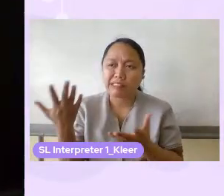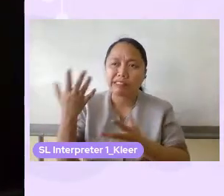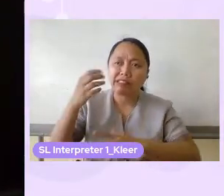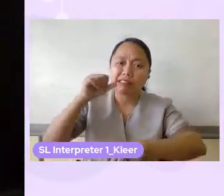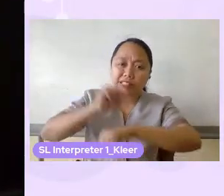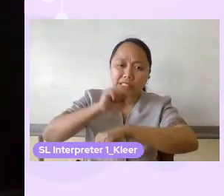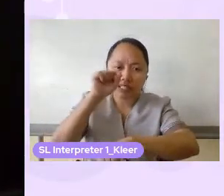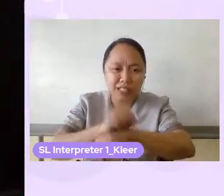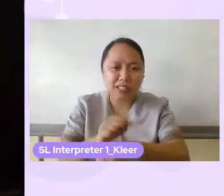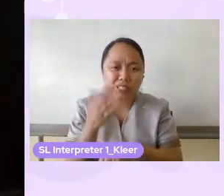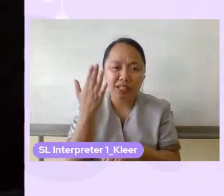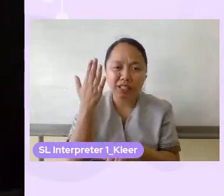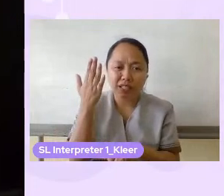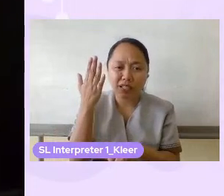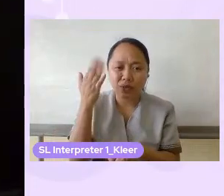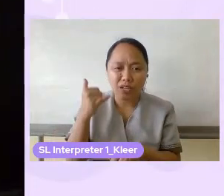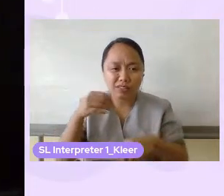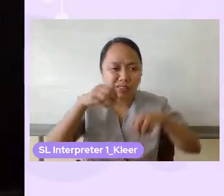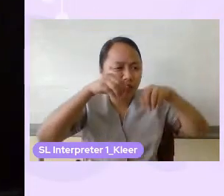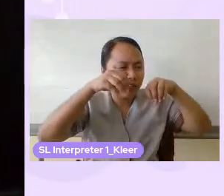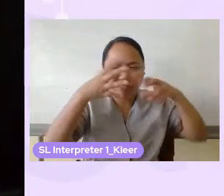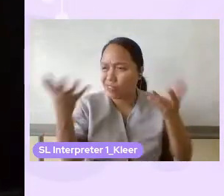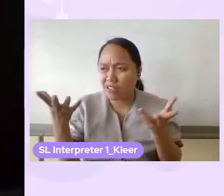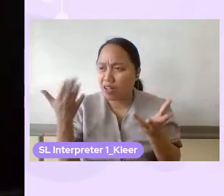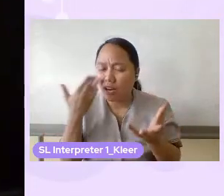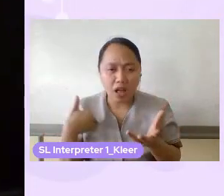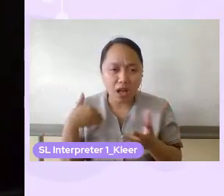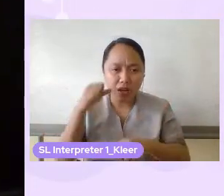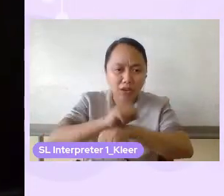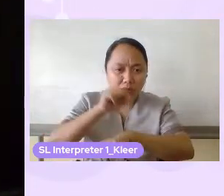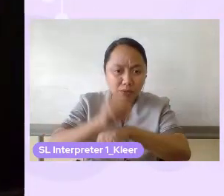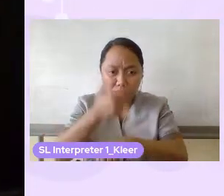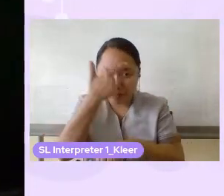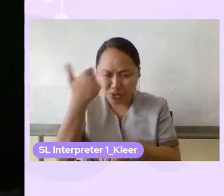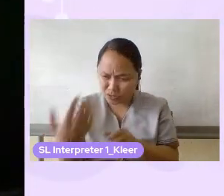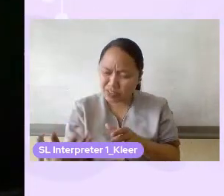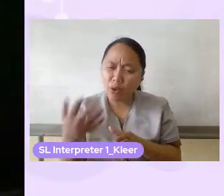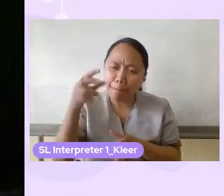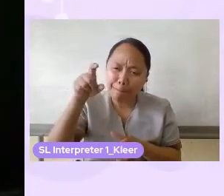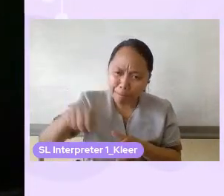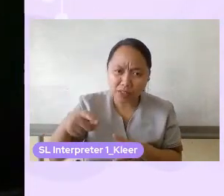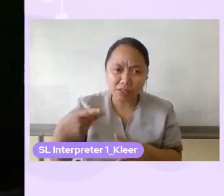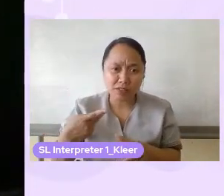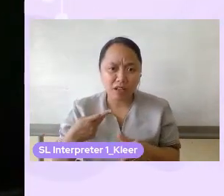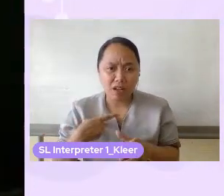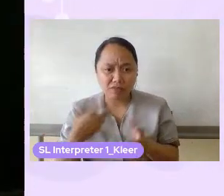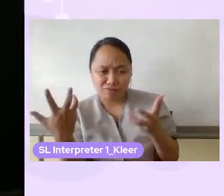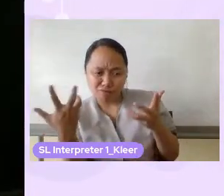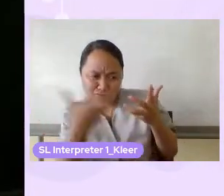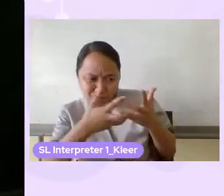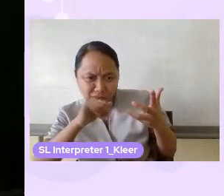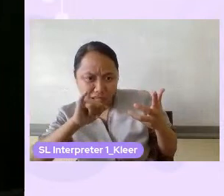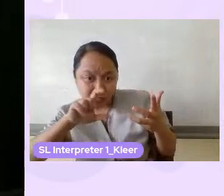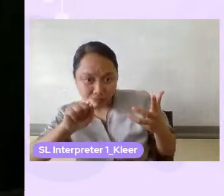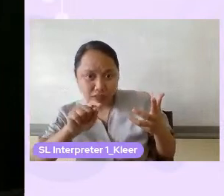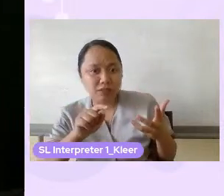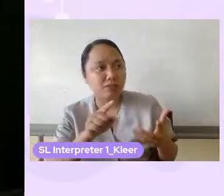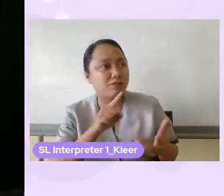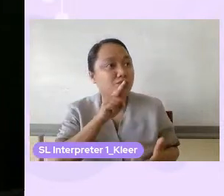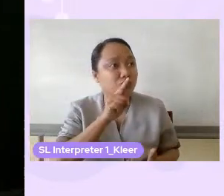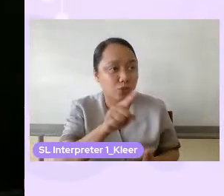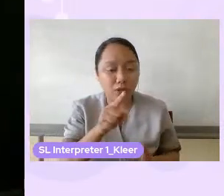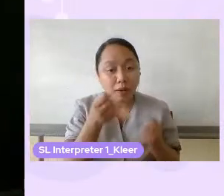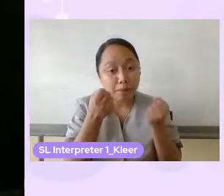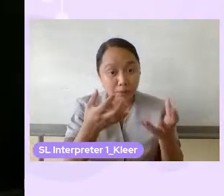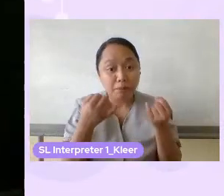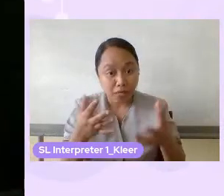mawawalan daw ng trabaho ang tao dahil sa disruptive technologies. Pero sa totoo lang, mas maraming trabaho ang makikreate ng